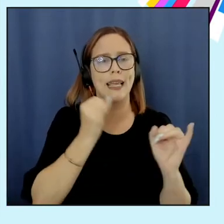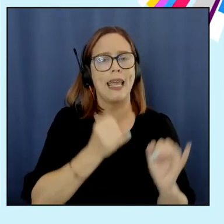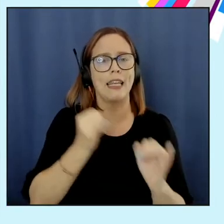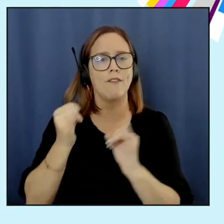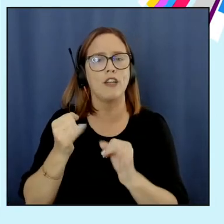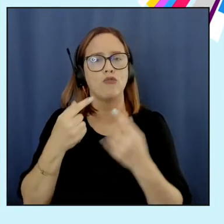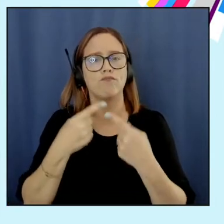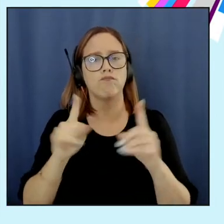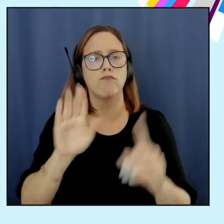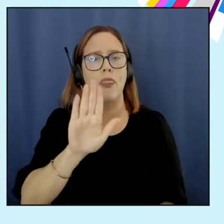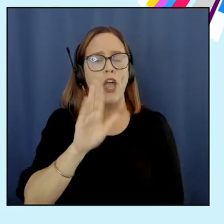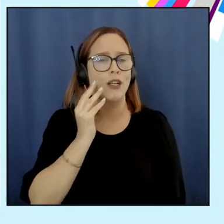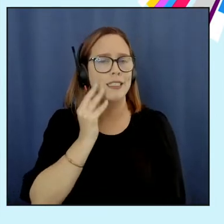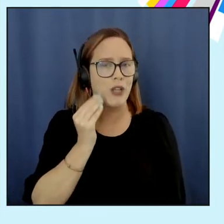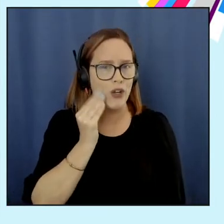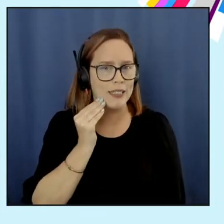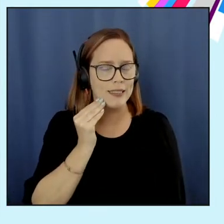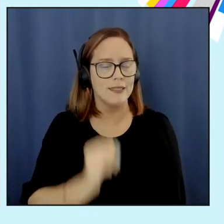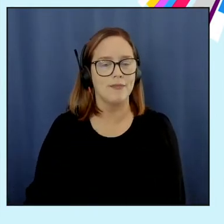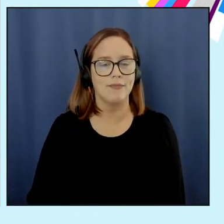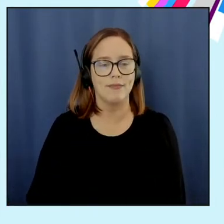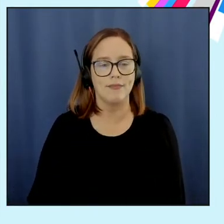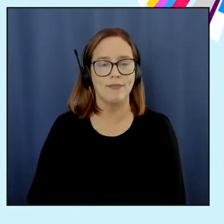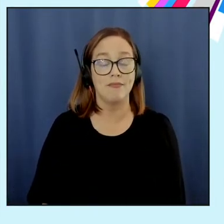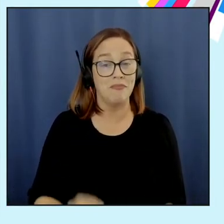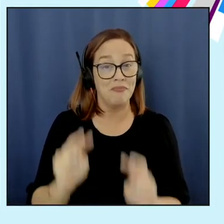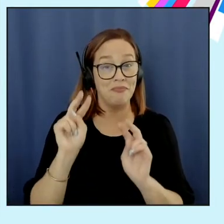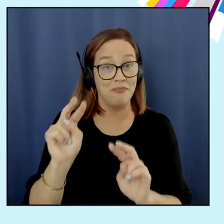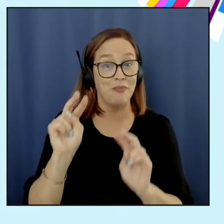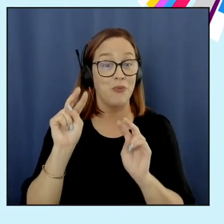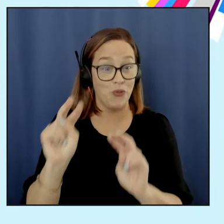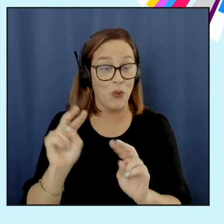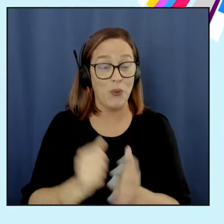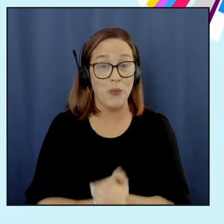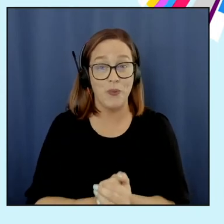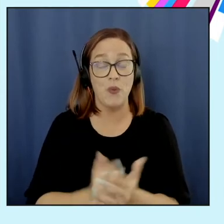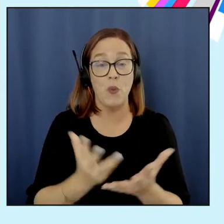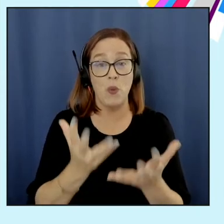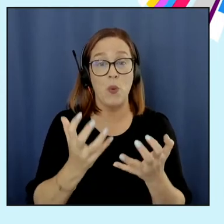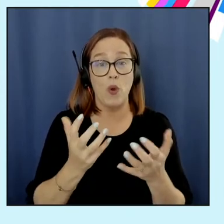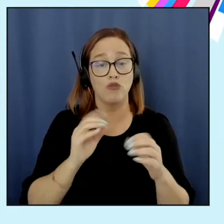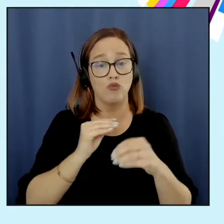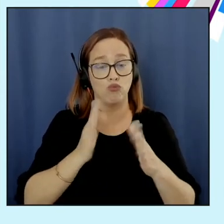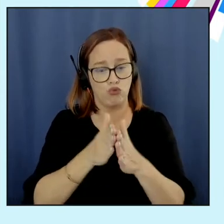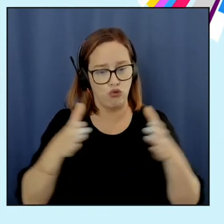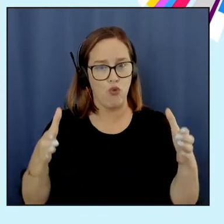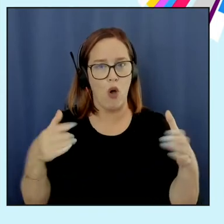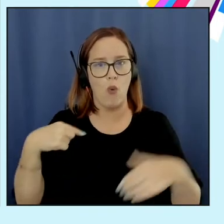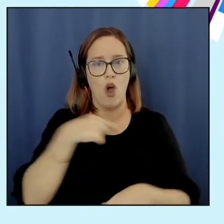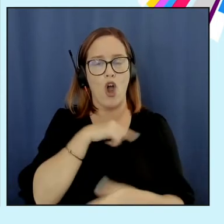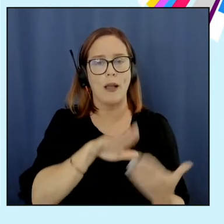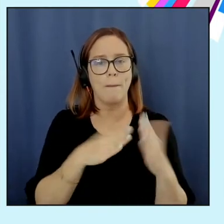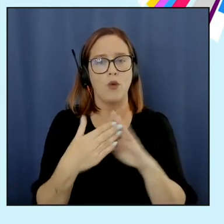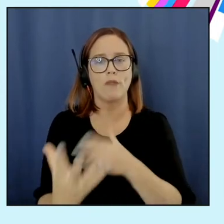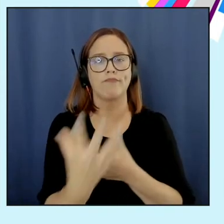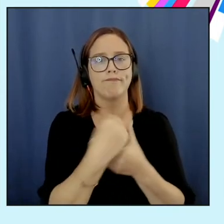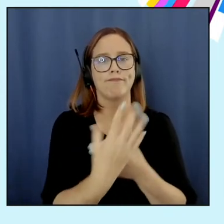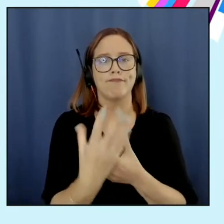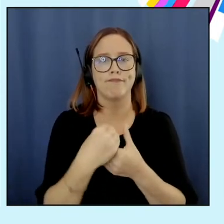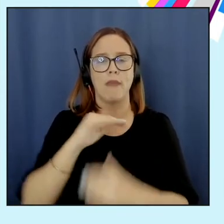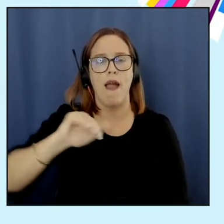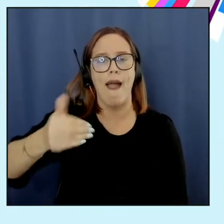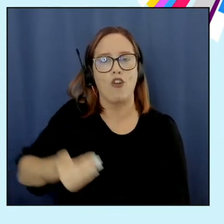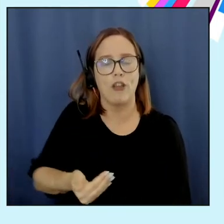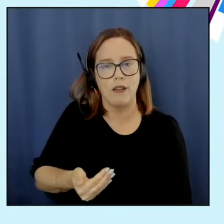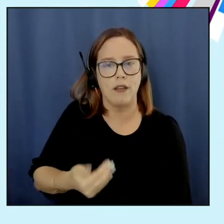well. Looking forward, we want to grow our community with inclusive hiring. We also want